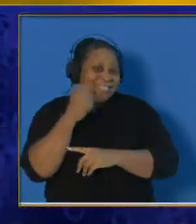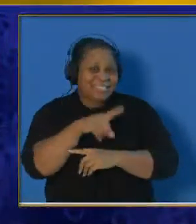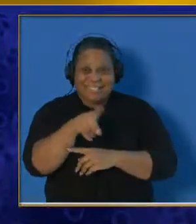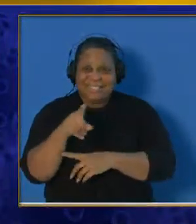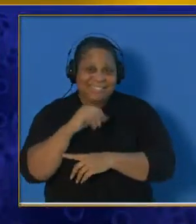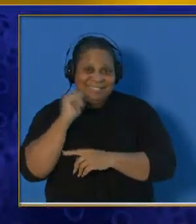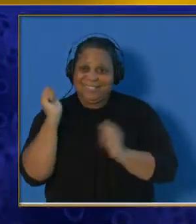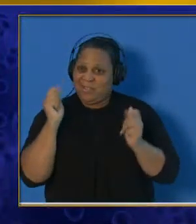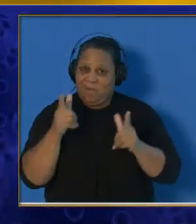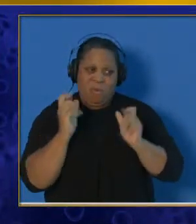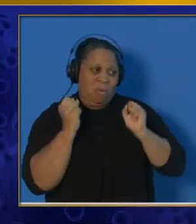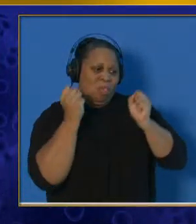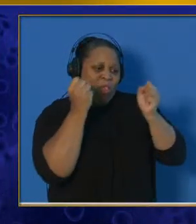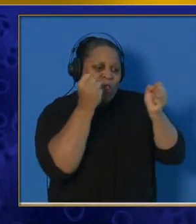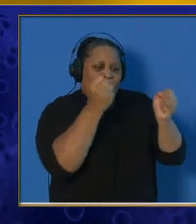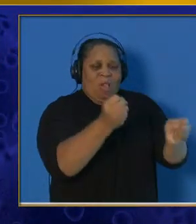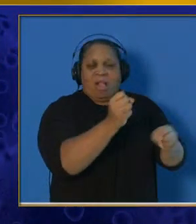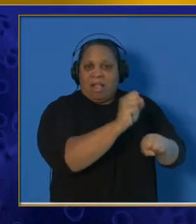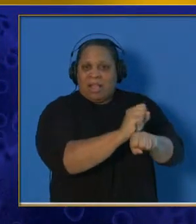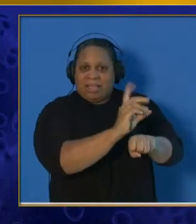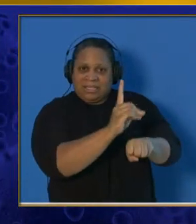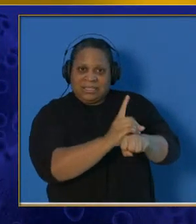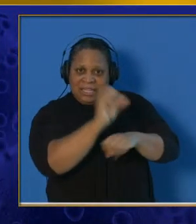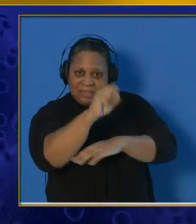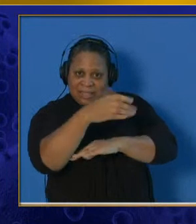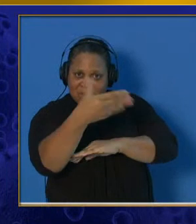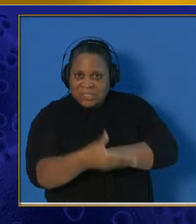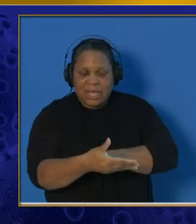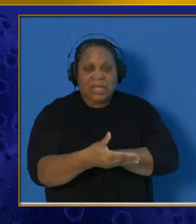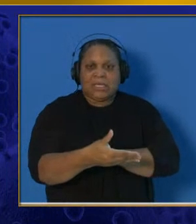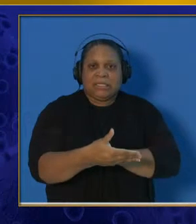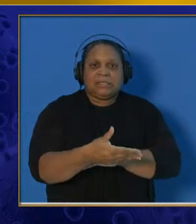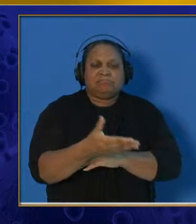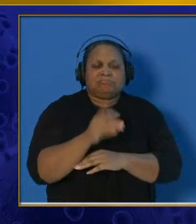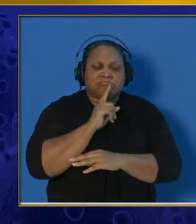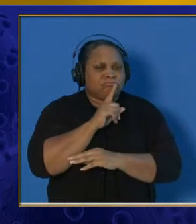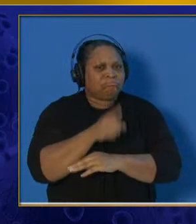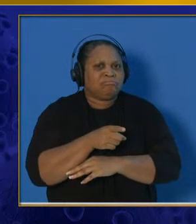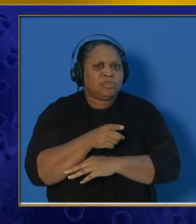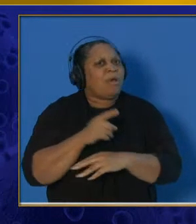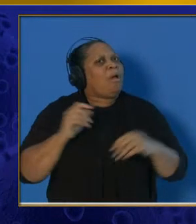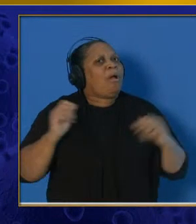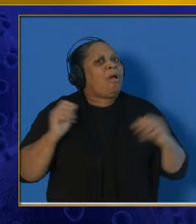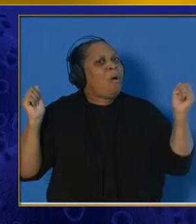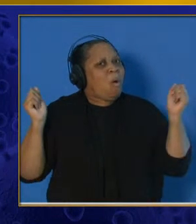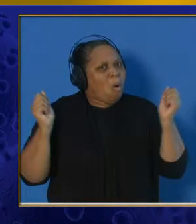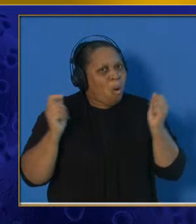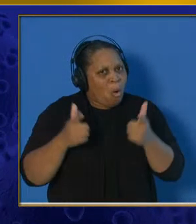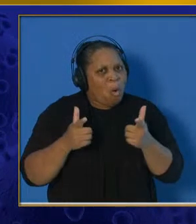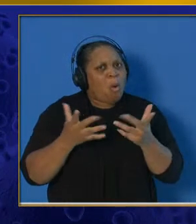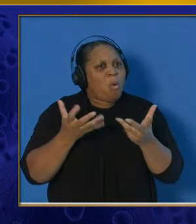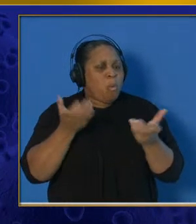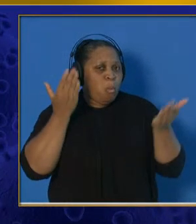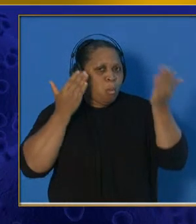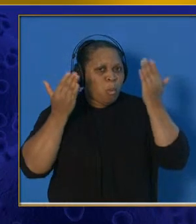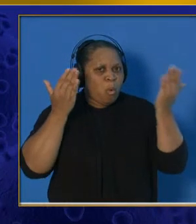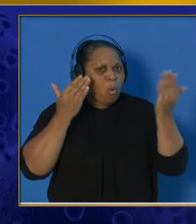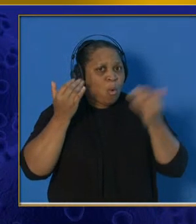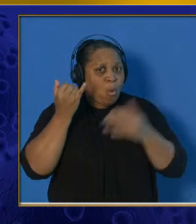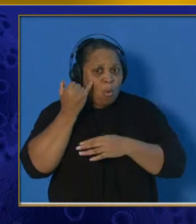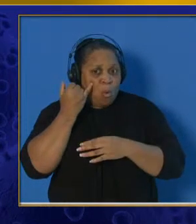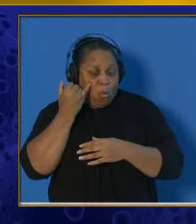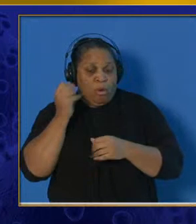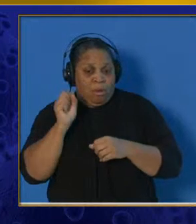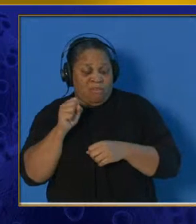able to drive to our Southside testing location, and we want to ensure that everybody who wants to know their COVID